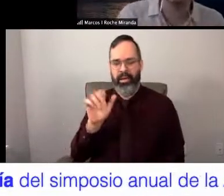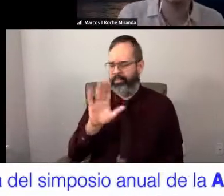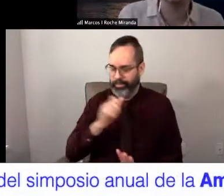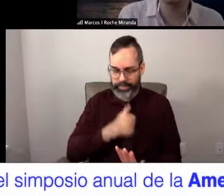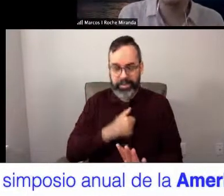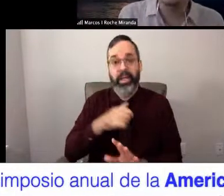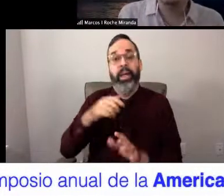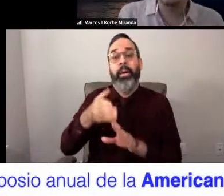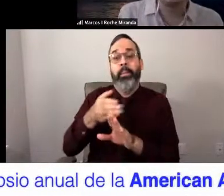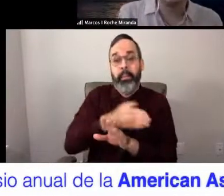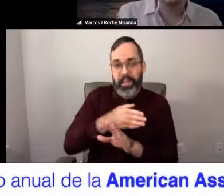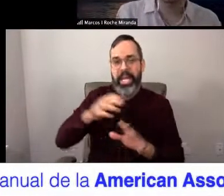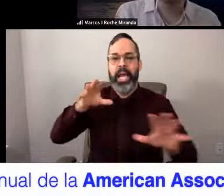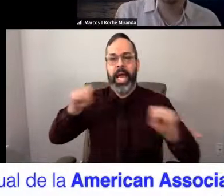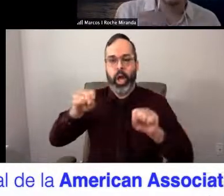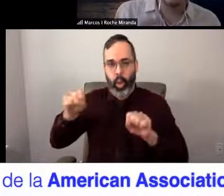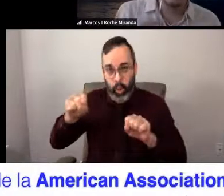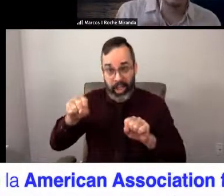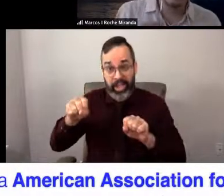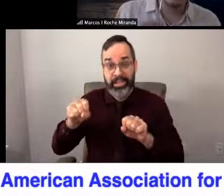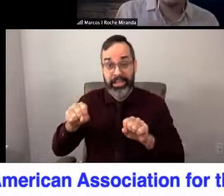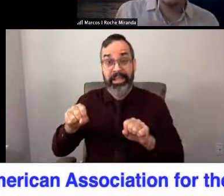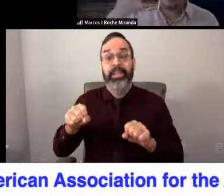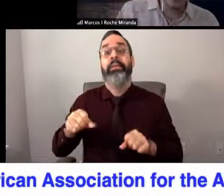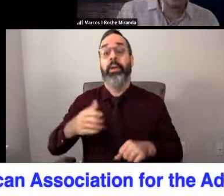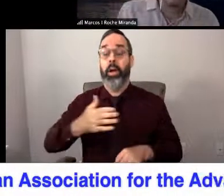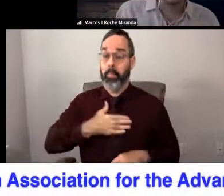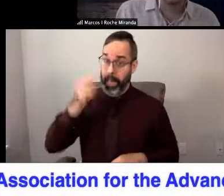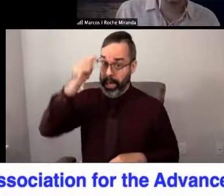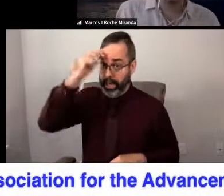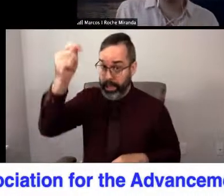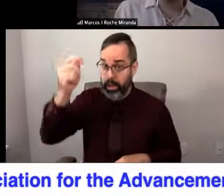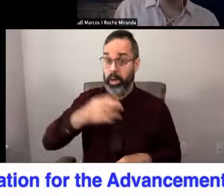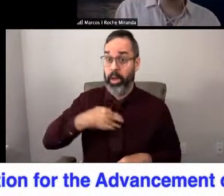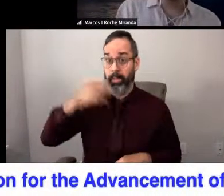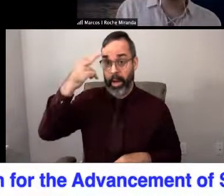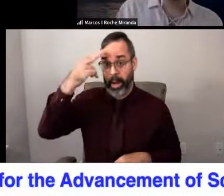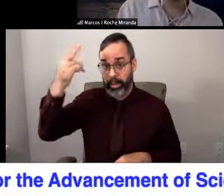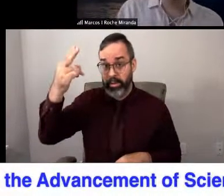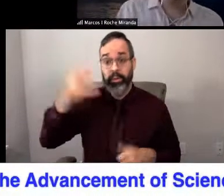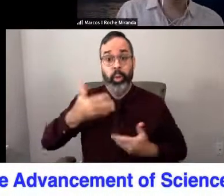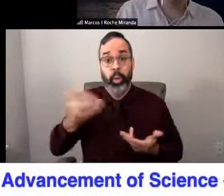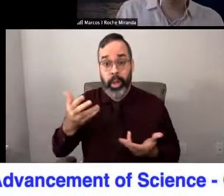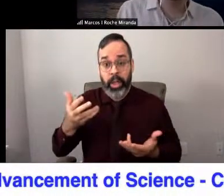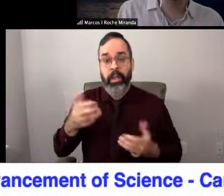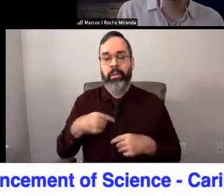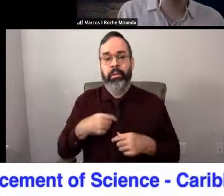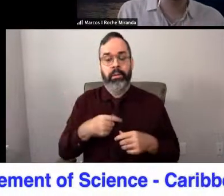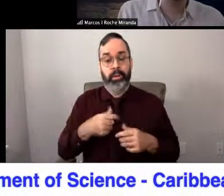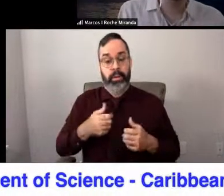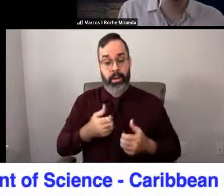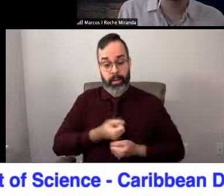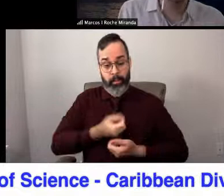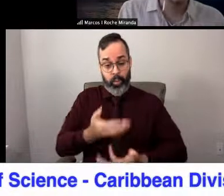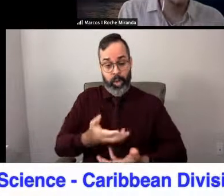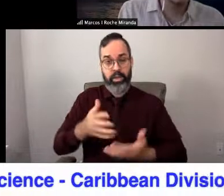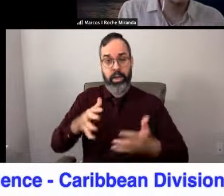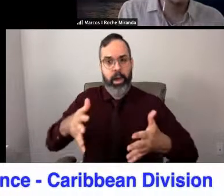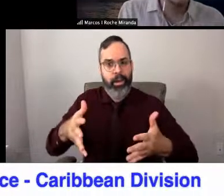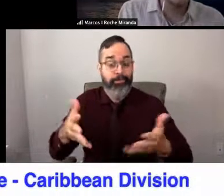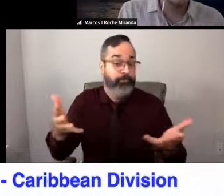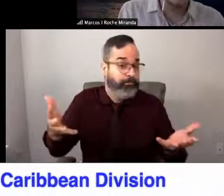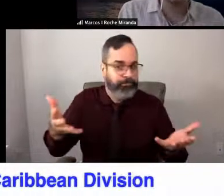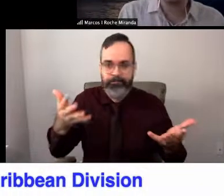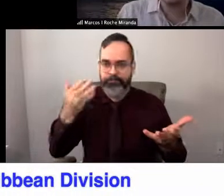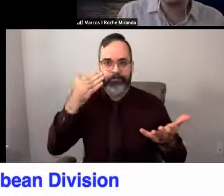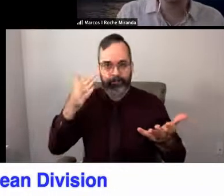pre-earthquakes. So my theory, my hypothesis is that the expressions of ataque de nervios, who knows, they